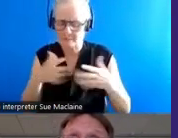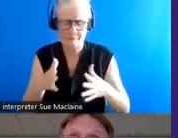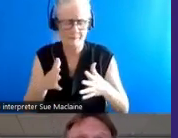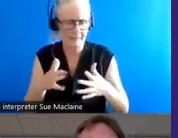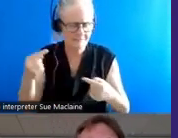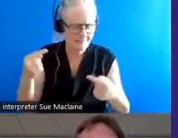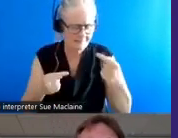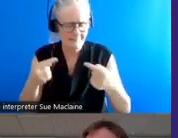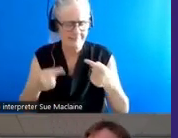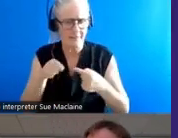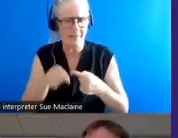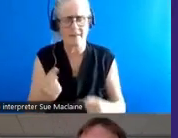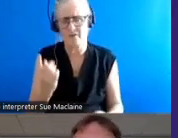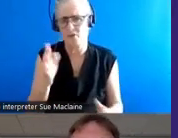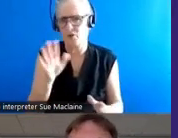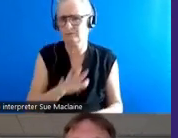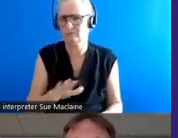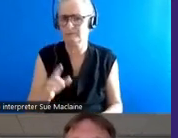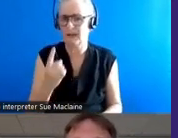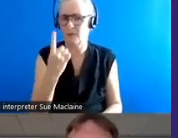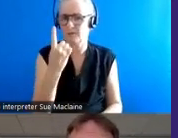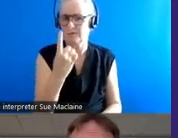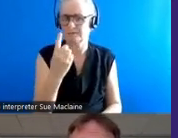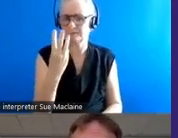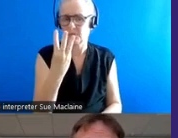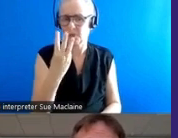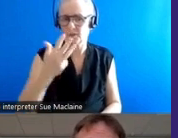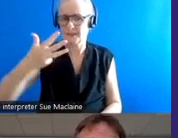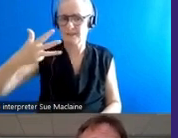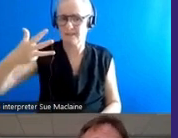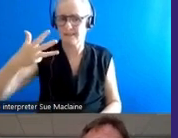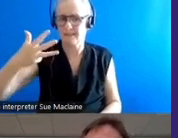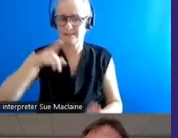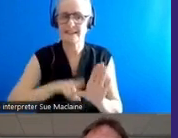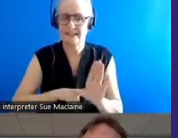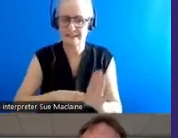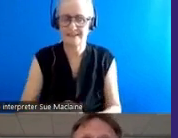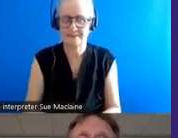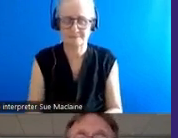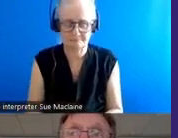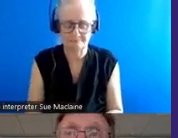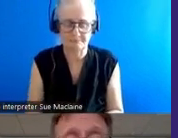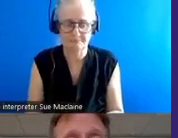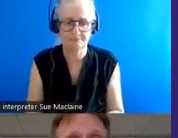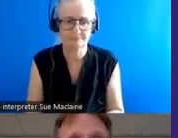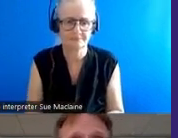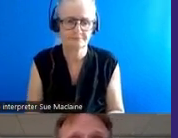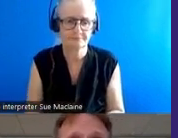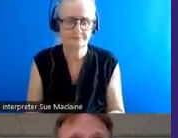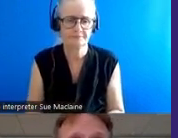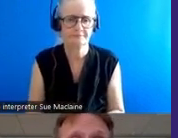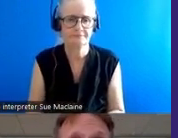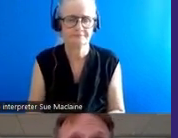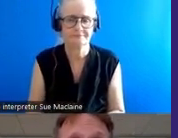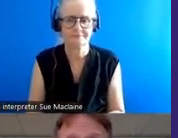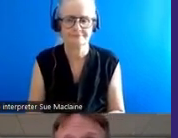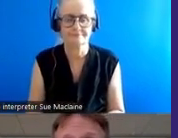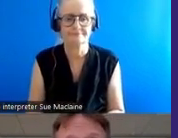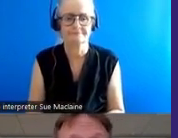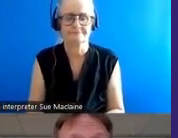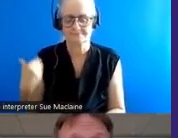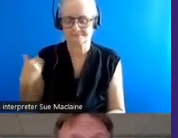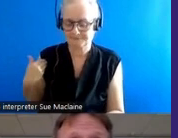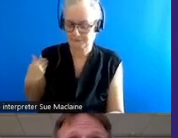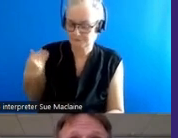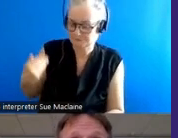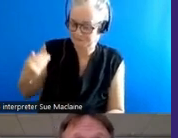years, and probably longer if you go back into history. So, getting a bit closer in time now, but still a bit of